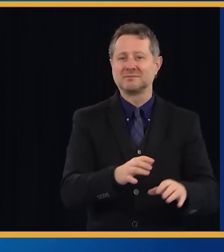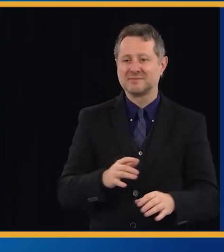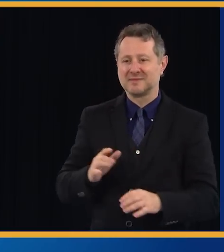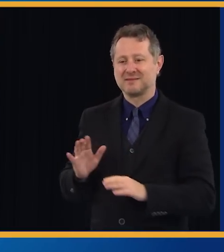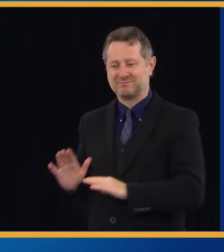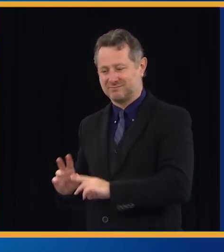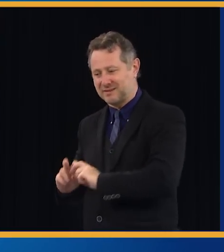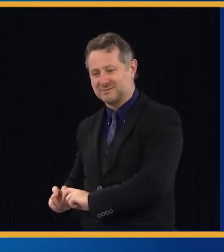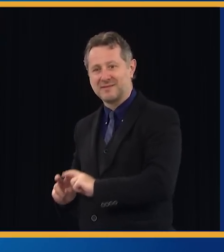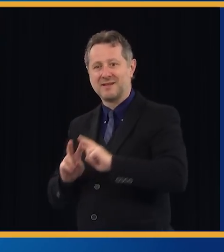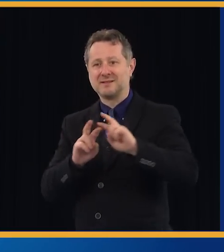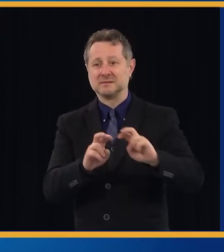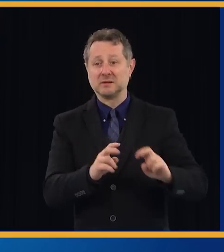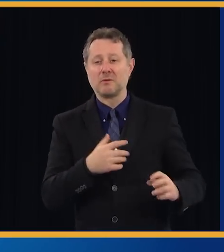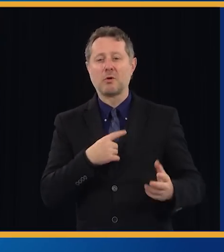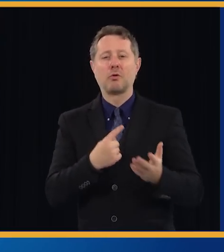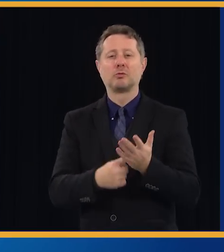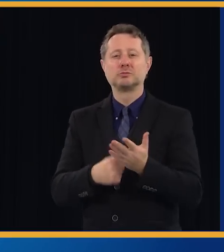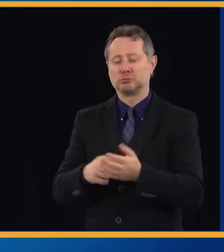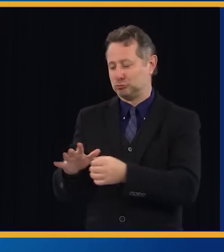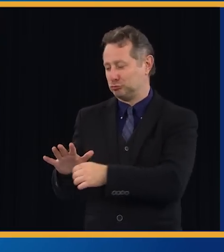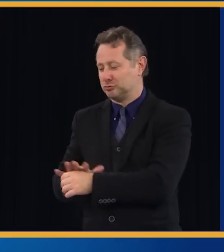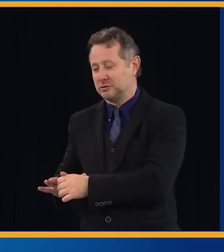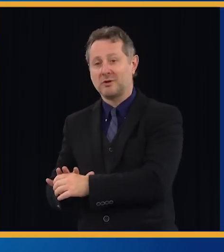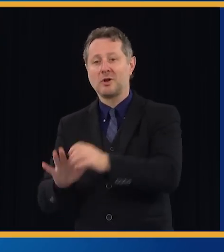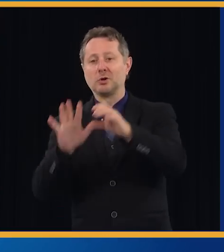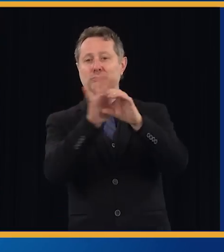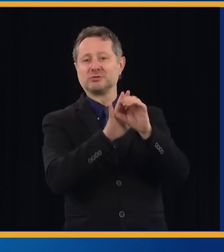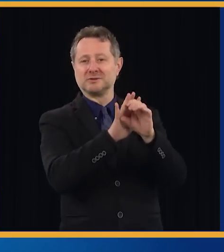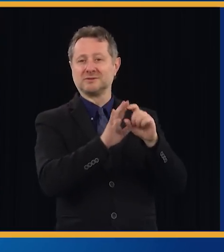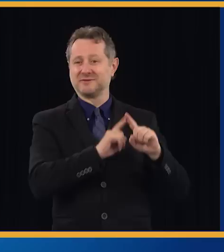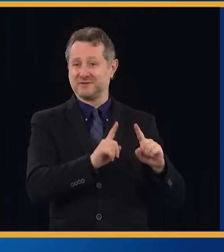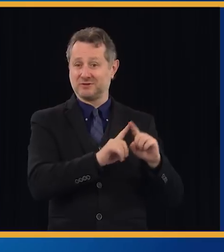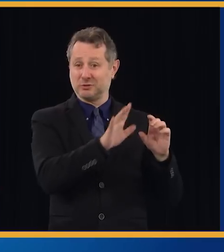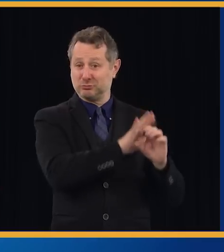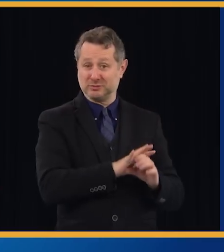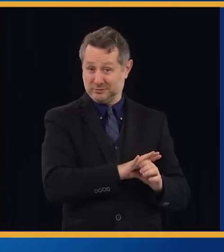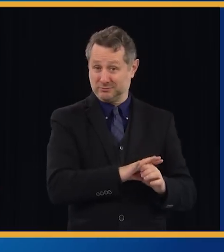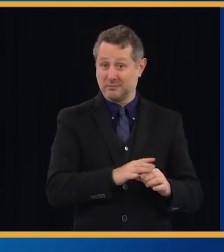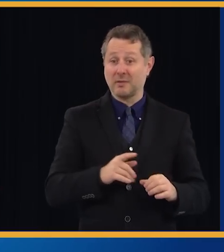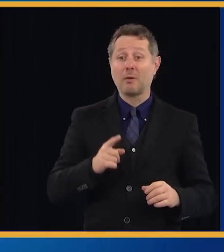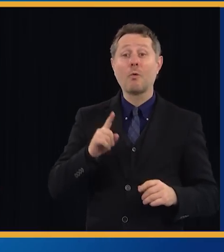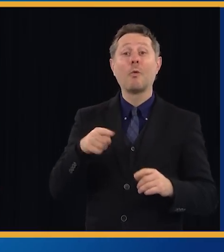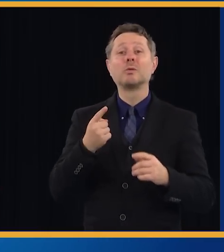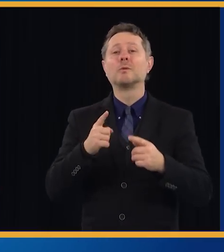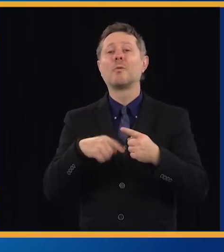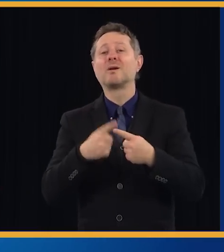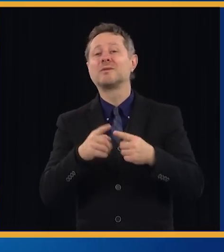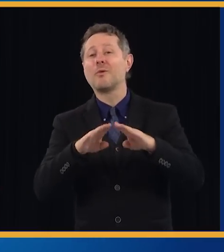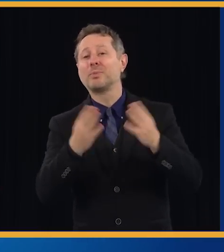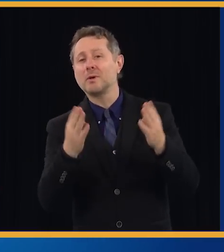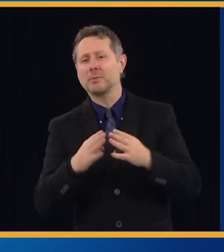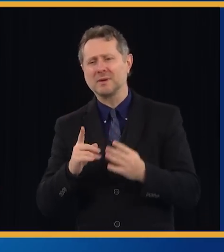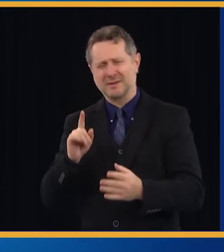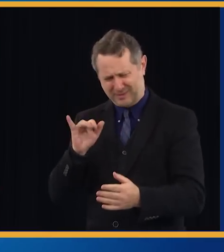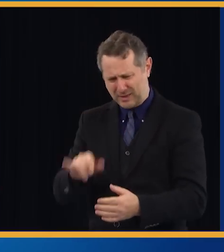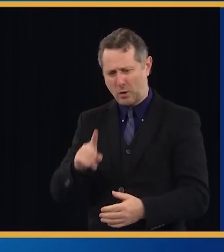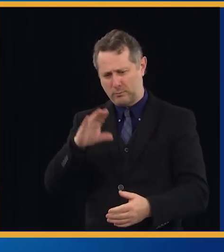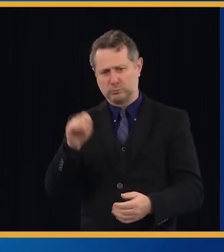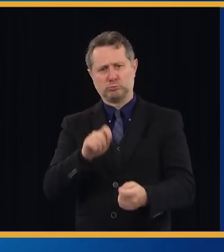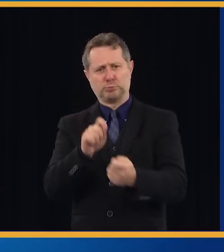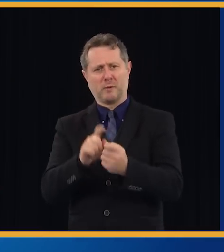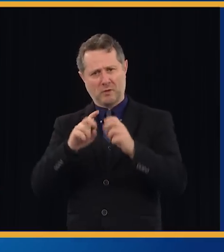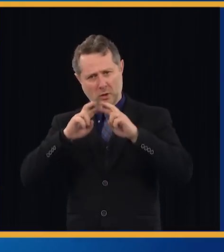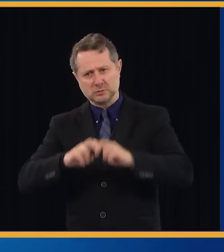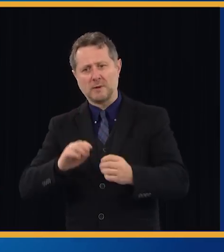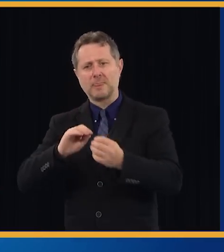So when we talk about a regional analysis on reopening, that's exactly right, because look at the facts in that